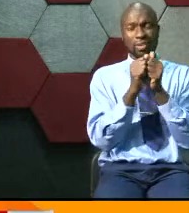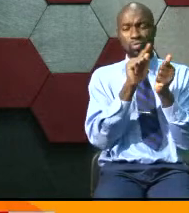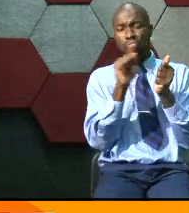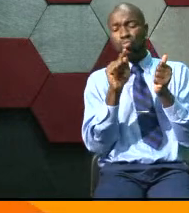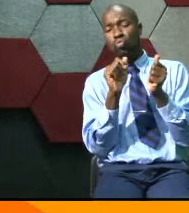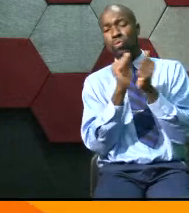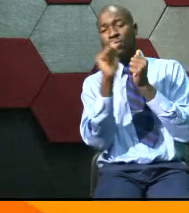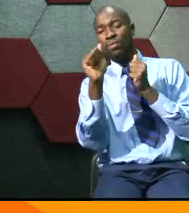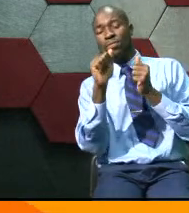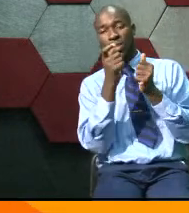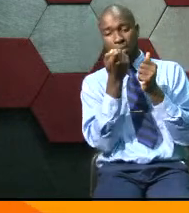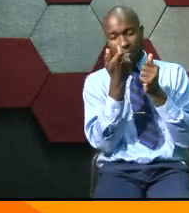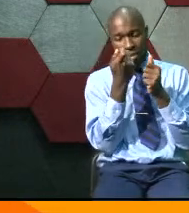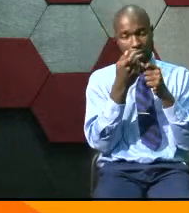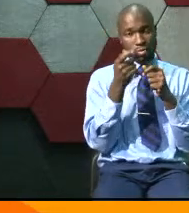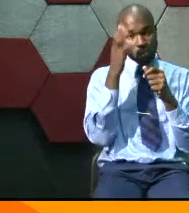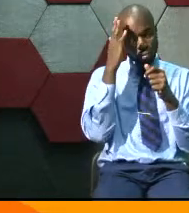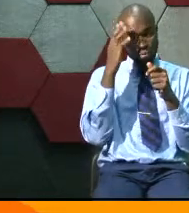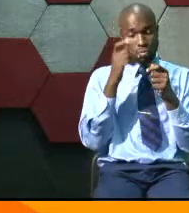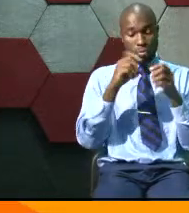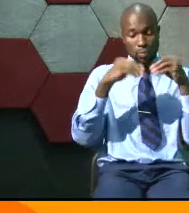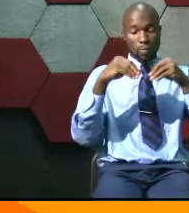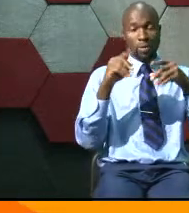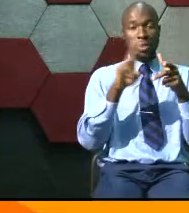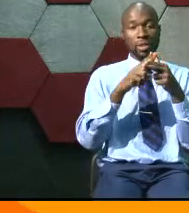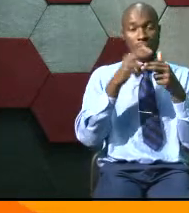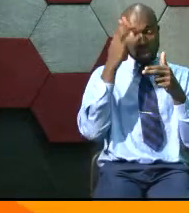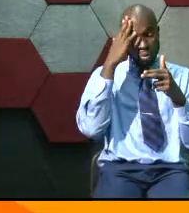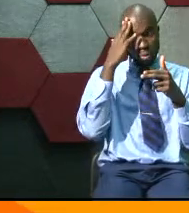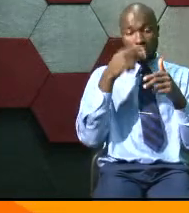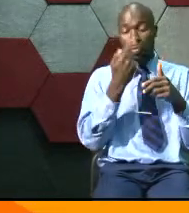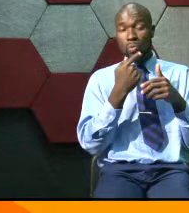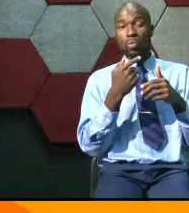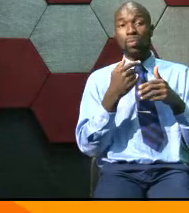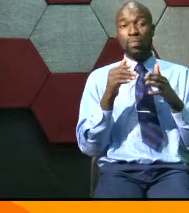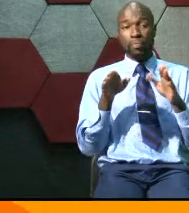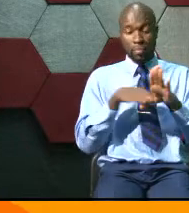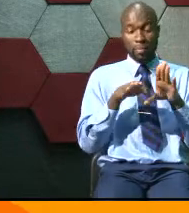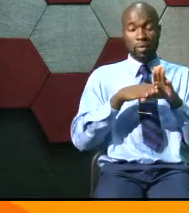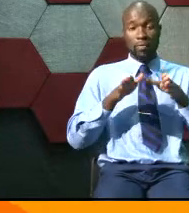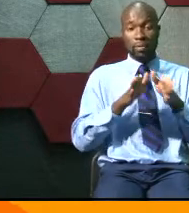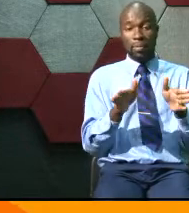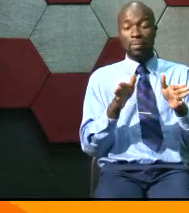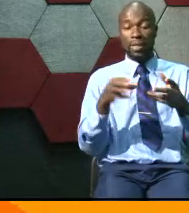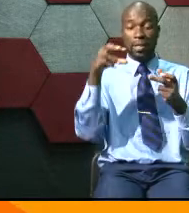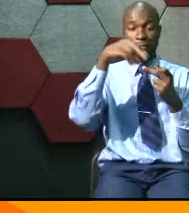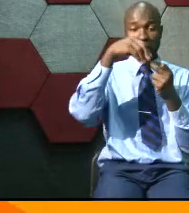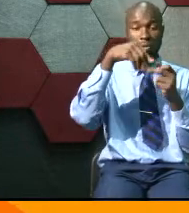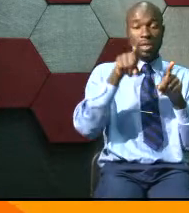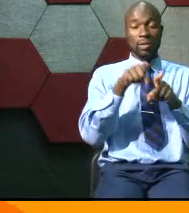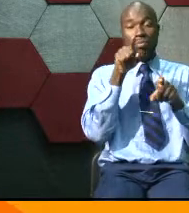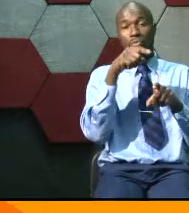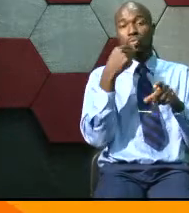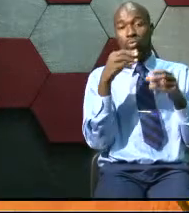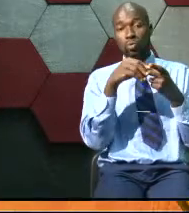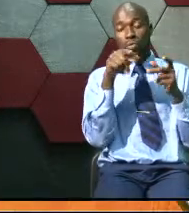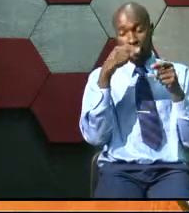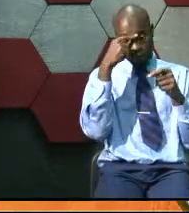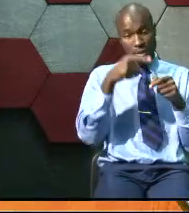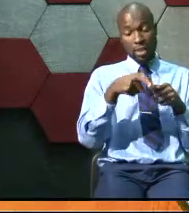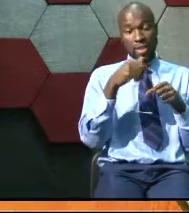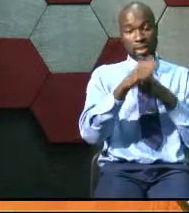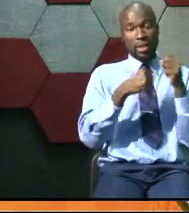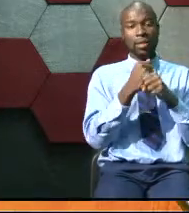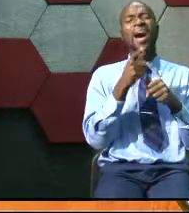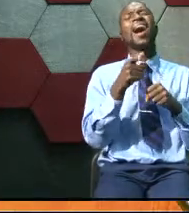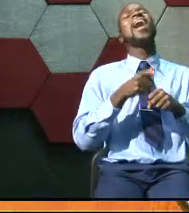voting before now we can get to know who members of the public and yourselves have chosen as the People's Choice for this year. That is